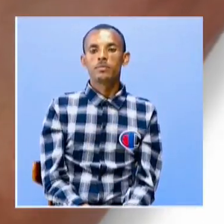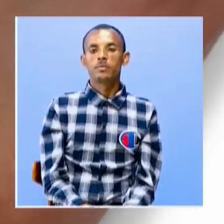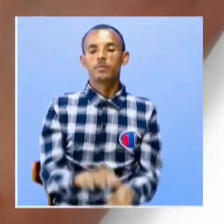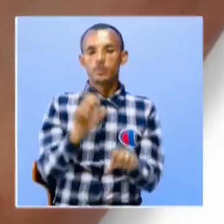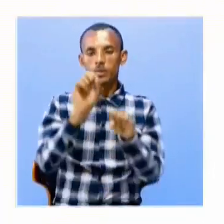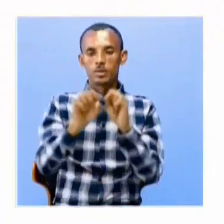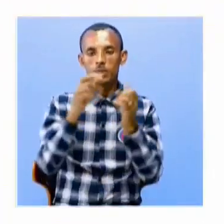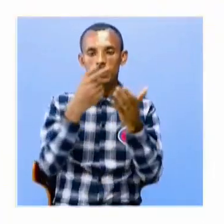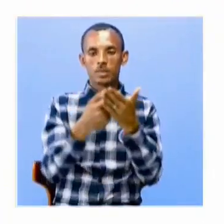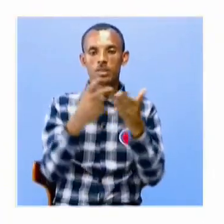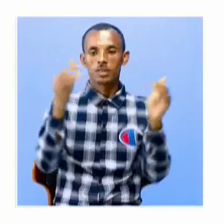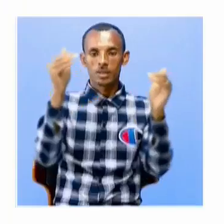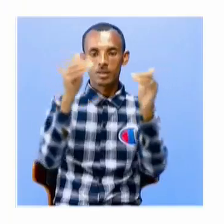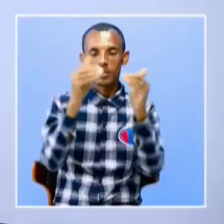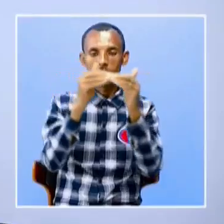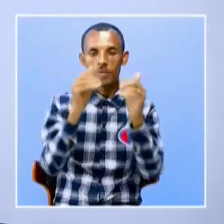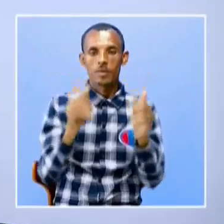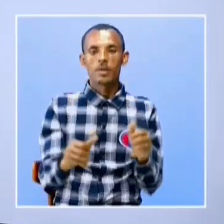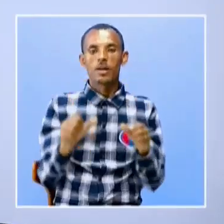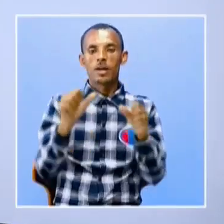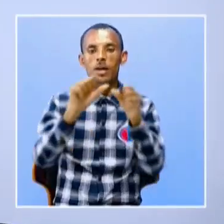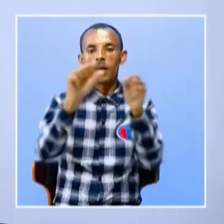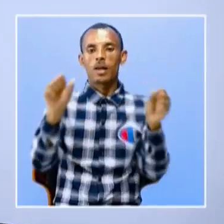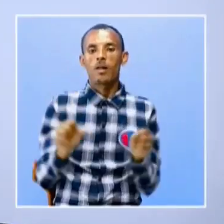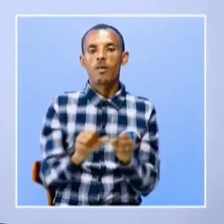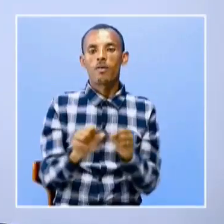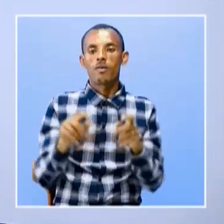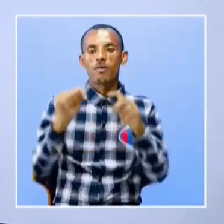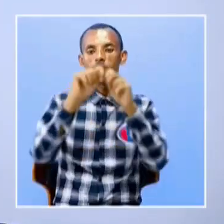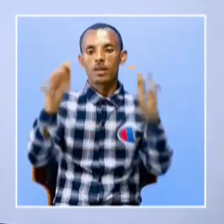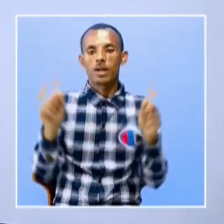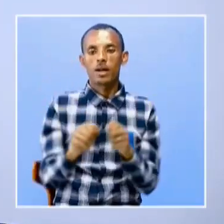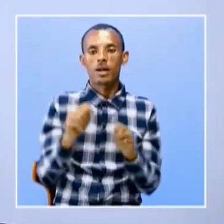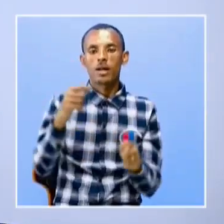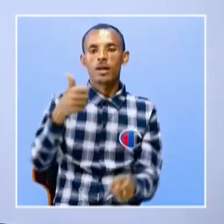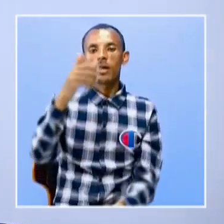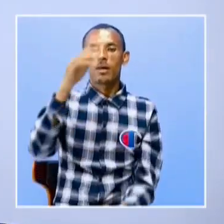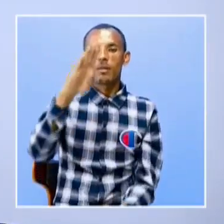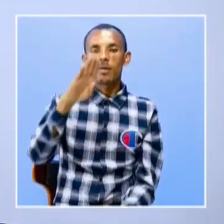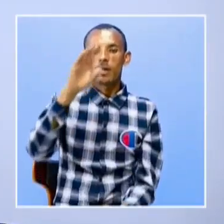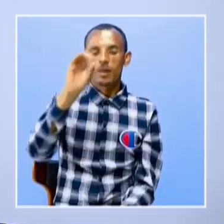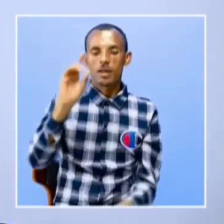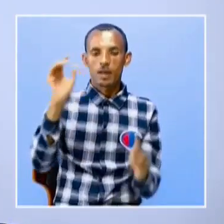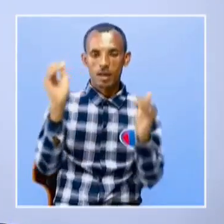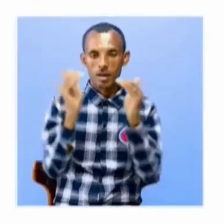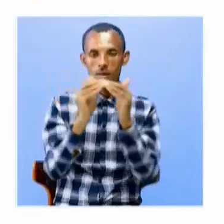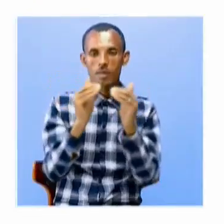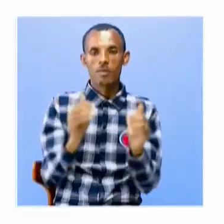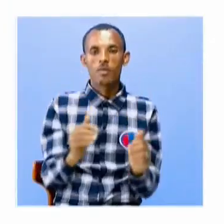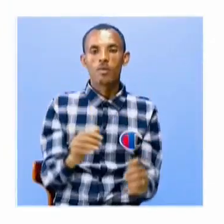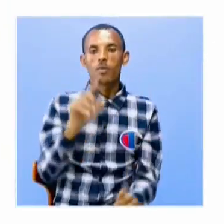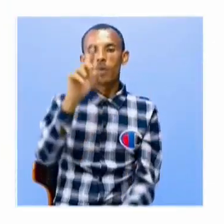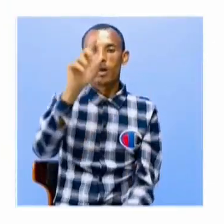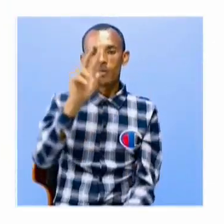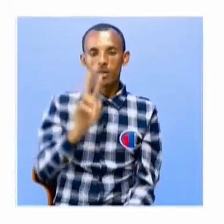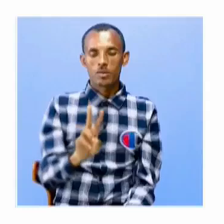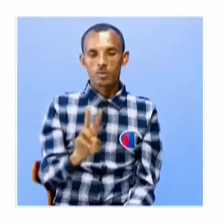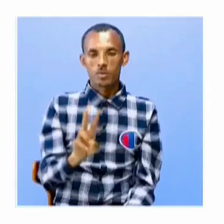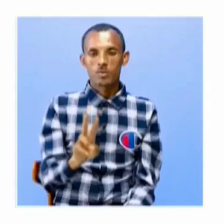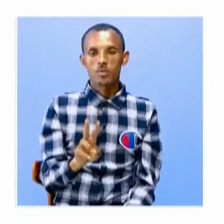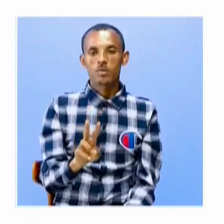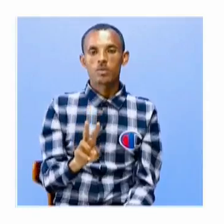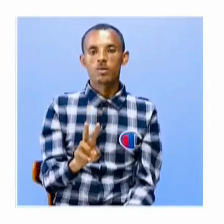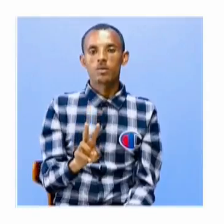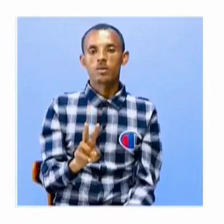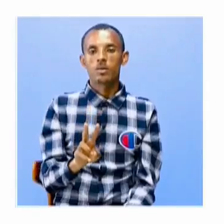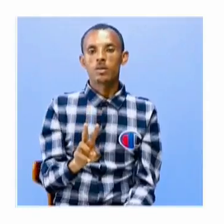So this will be equal to area of triangle ABD is simply it is half times, since